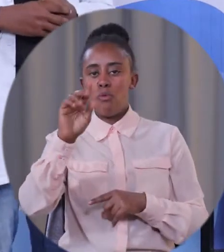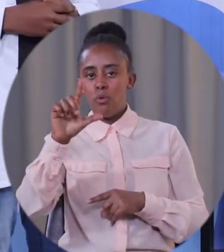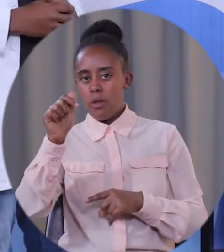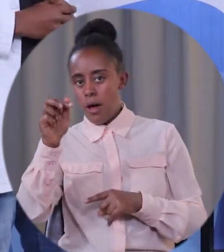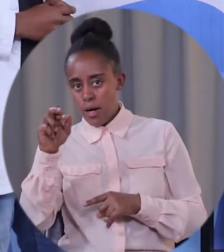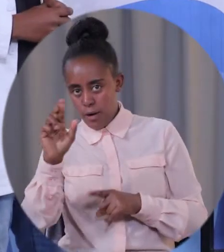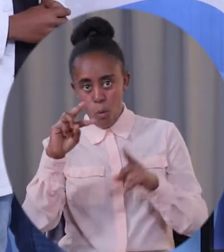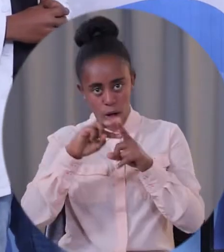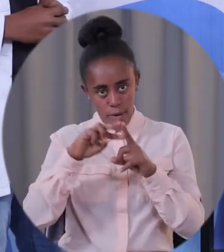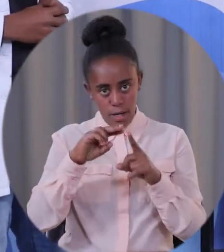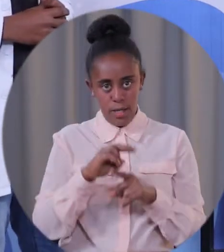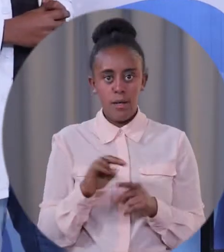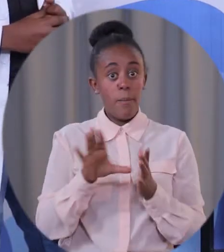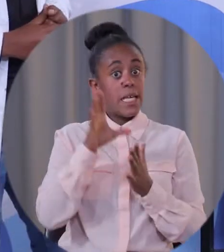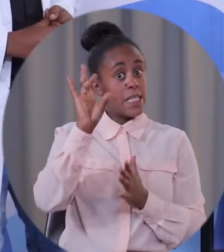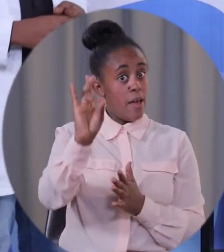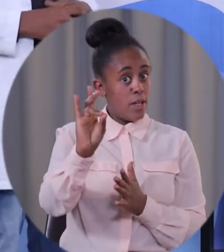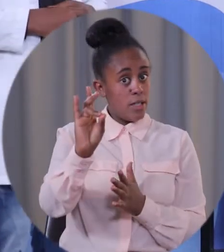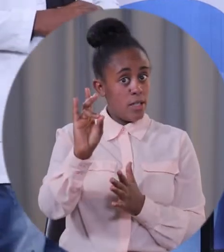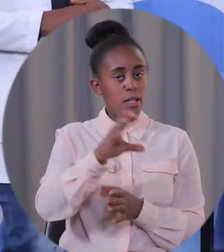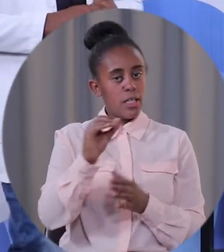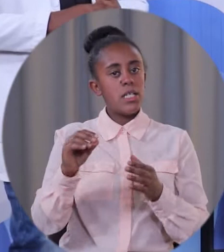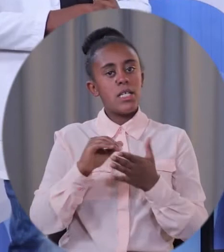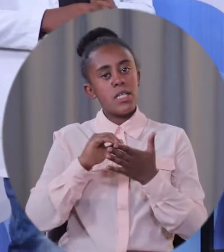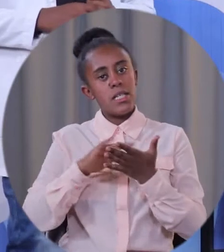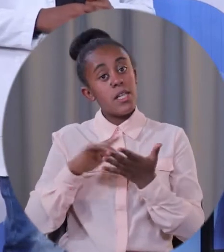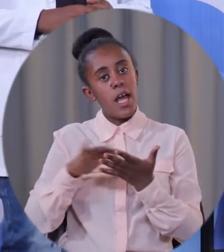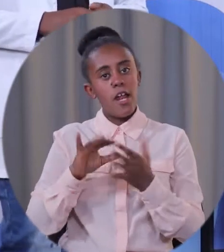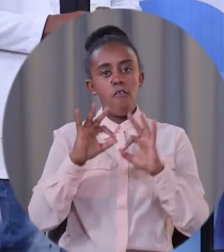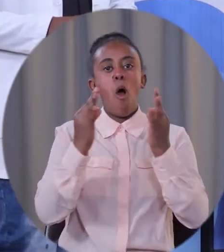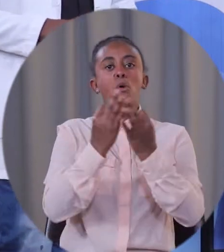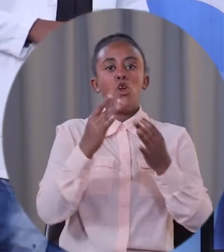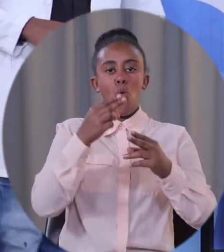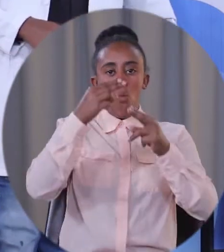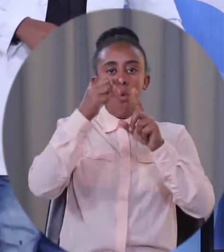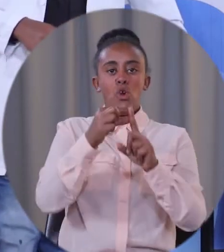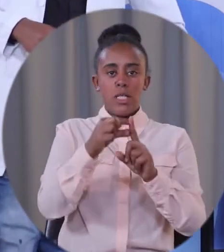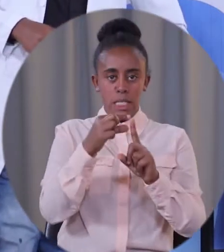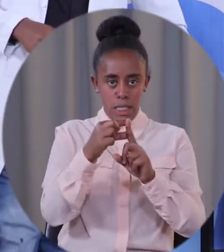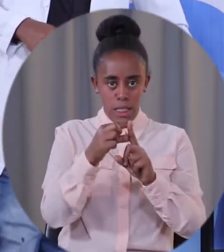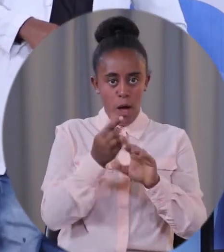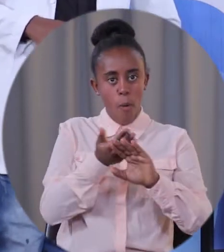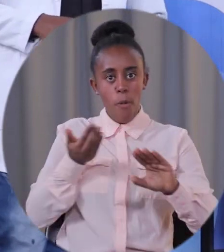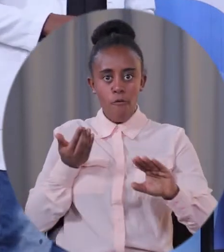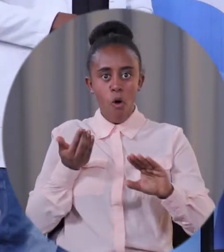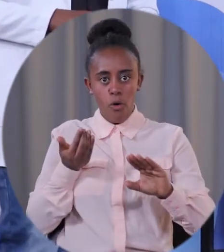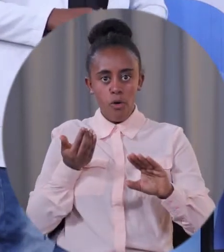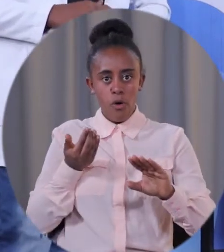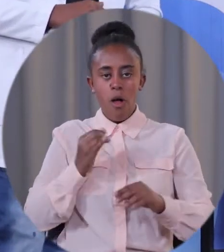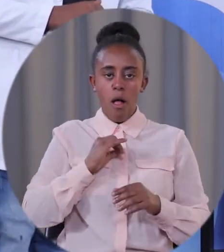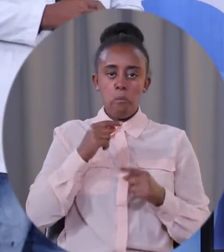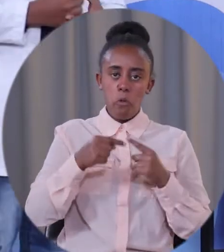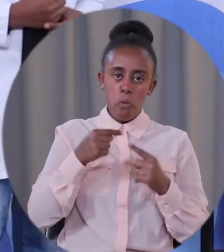your textbook. And we try to study family words. Before I'm